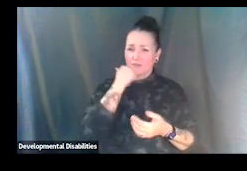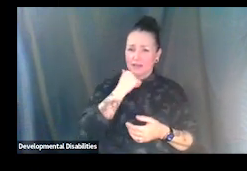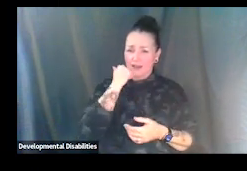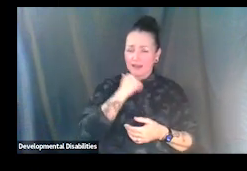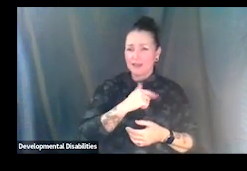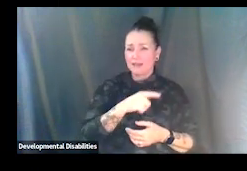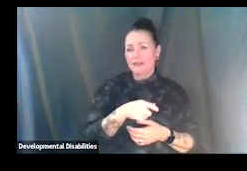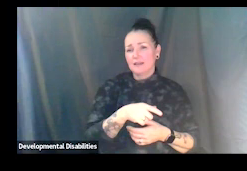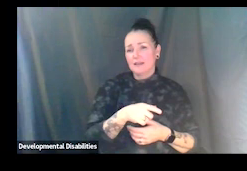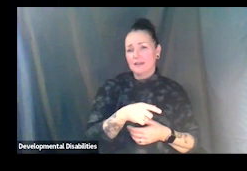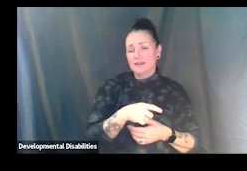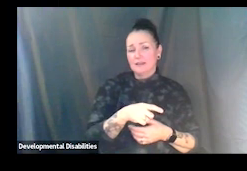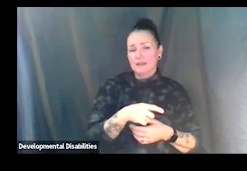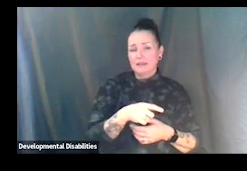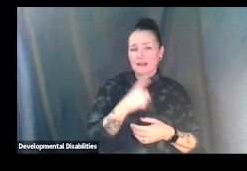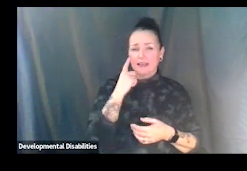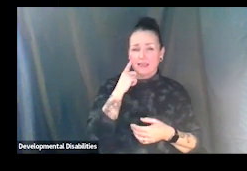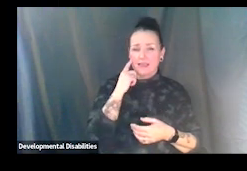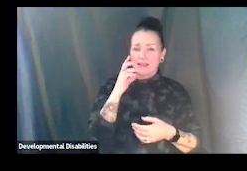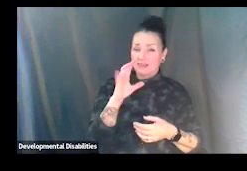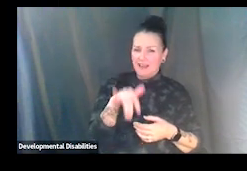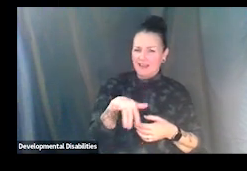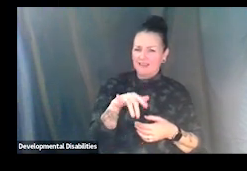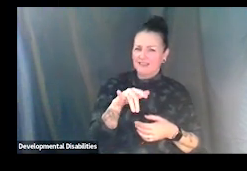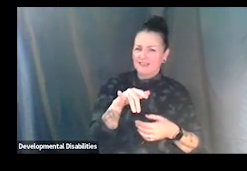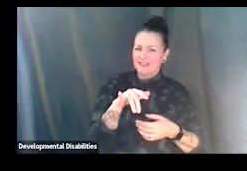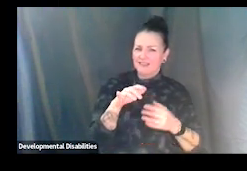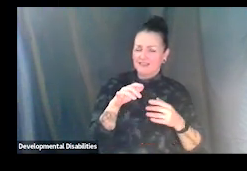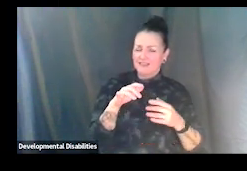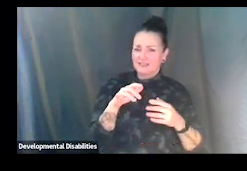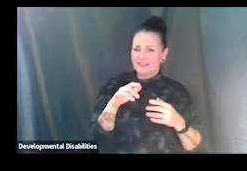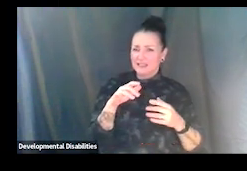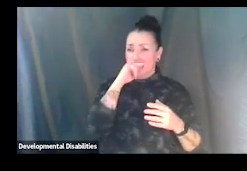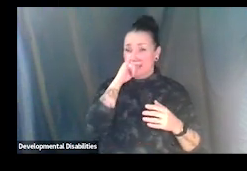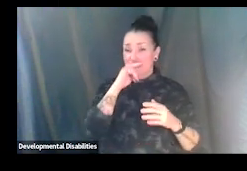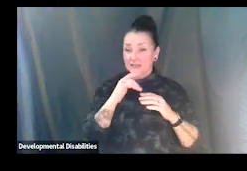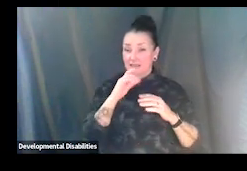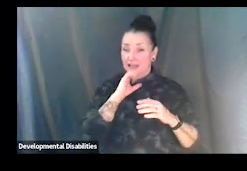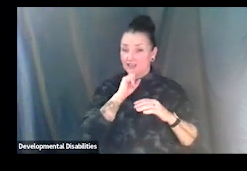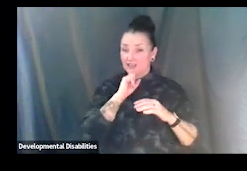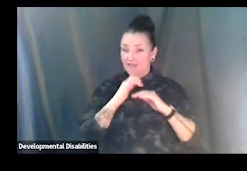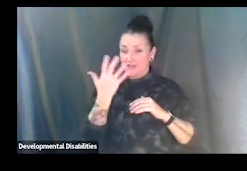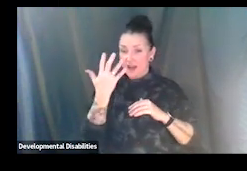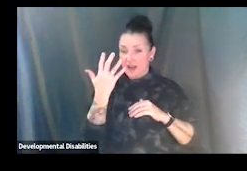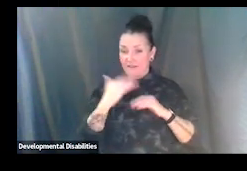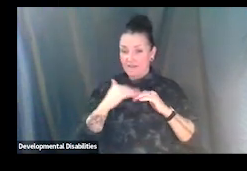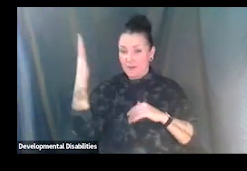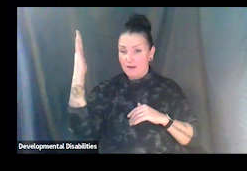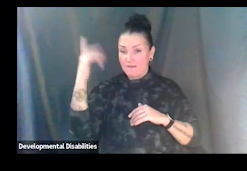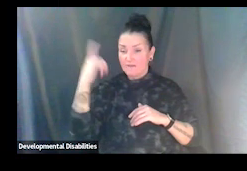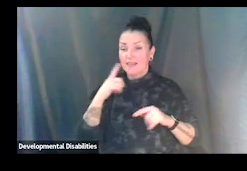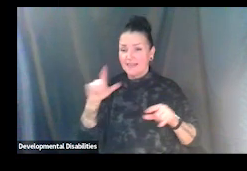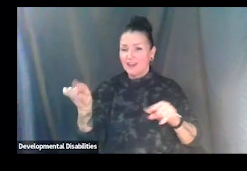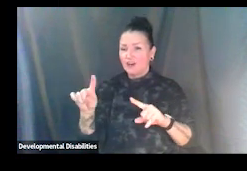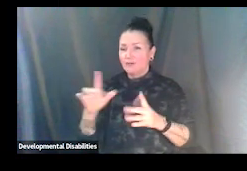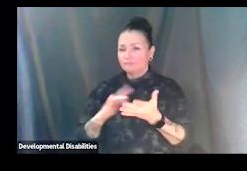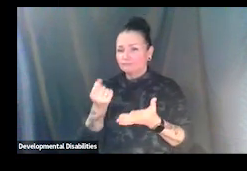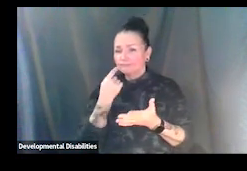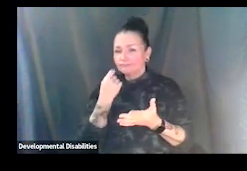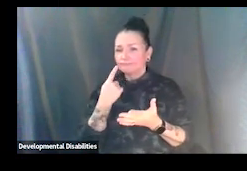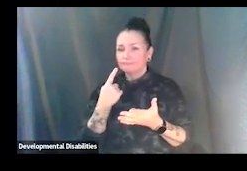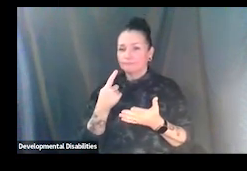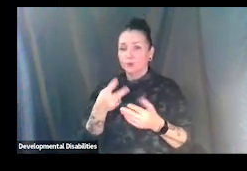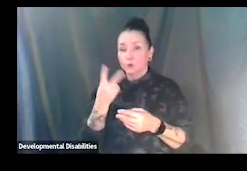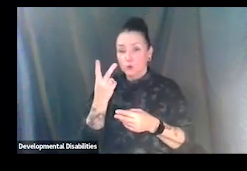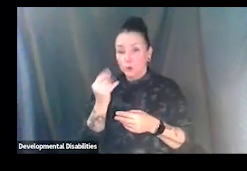fact, it'd be 32 plus 18, so that's 50% almost we're taking medicine is also very worrying. The other group you see is that in people